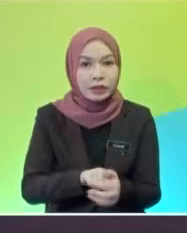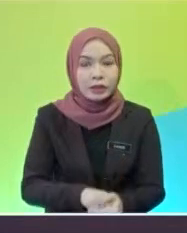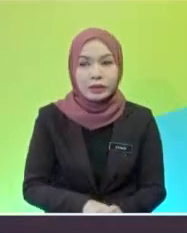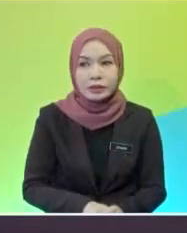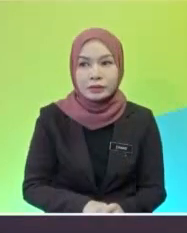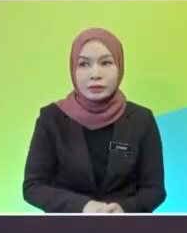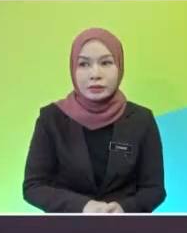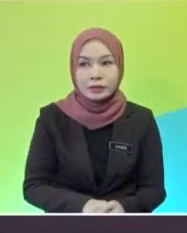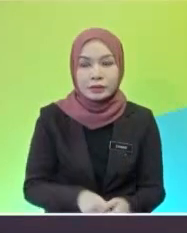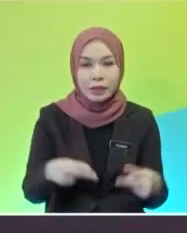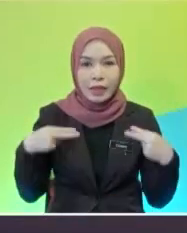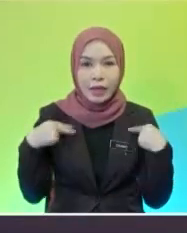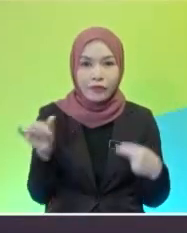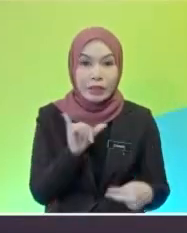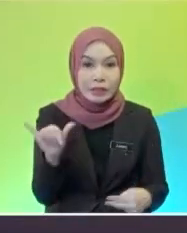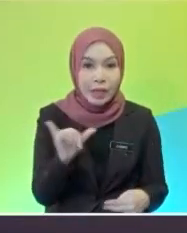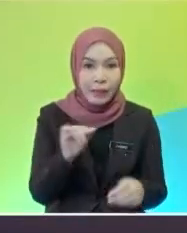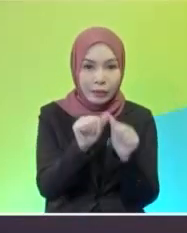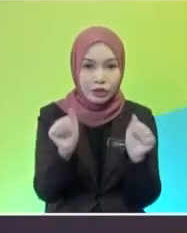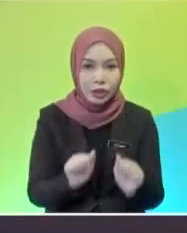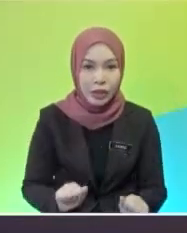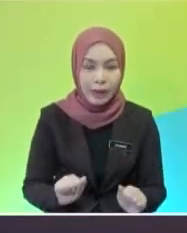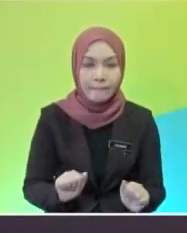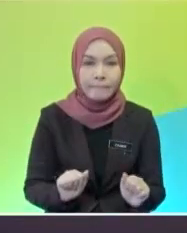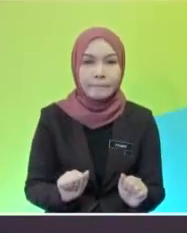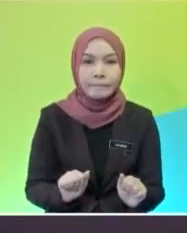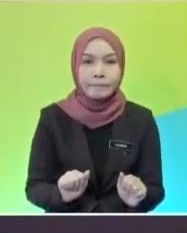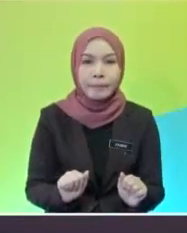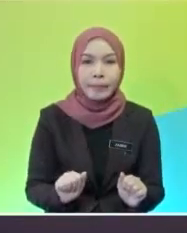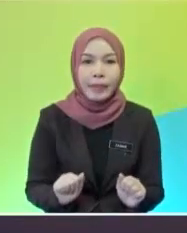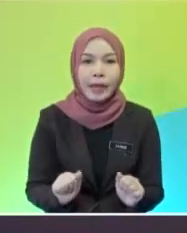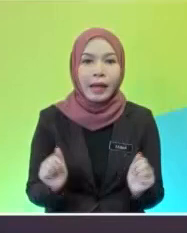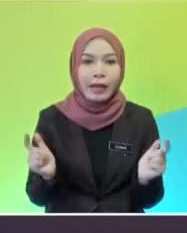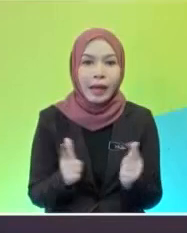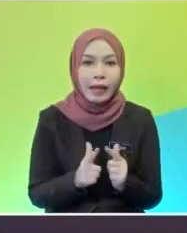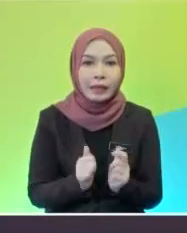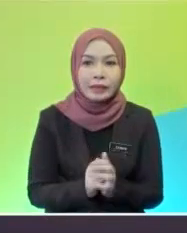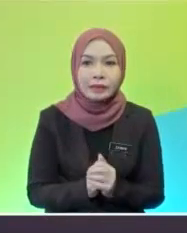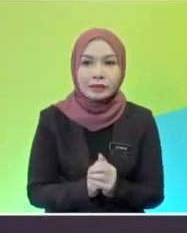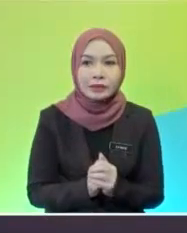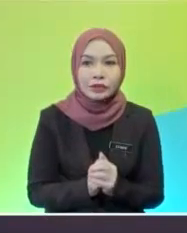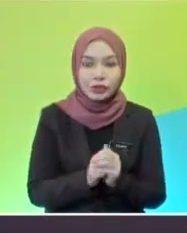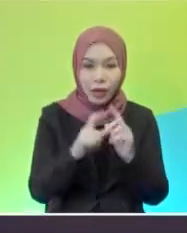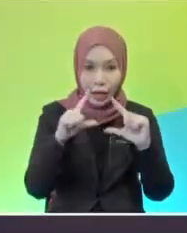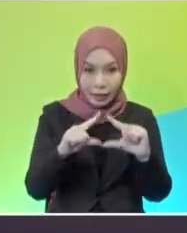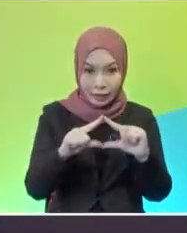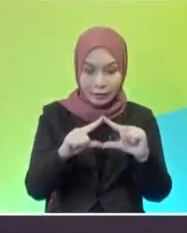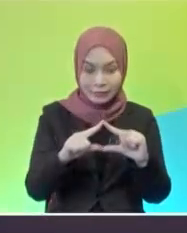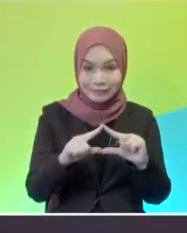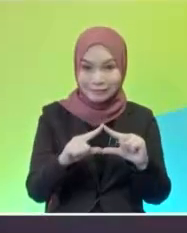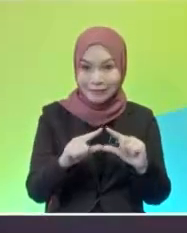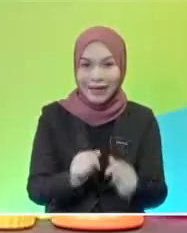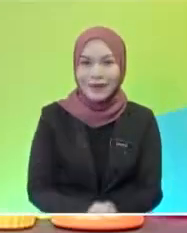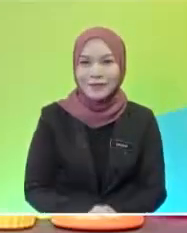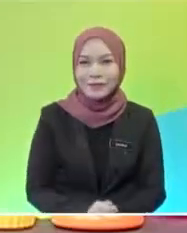same shape as a triangle? Okay, a picture that has the same shape as triangle.